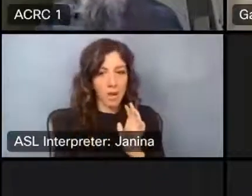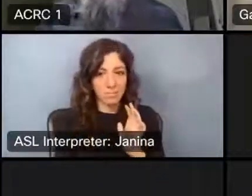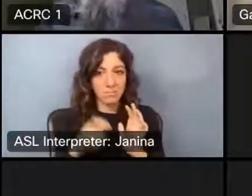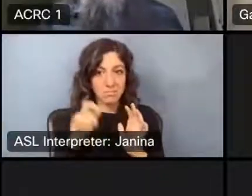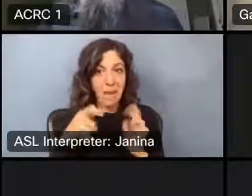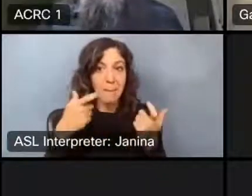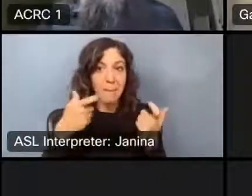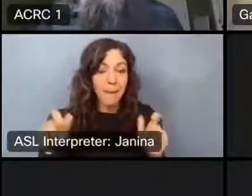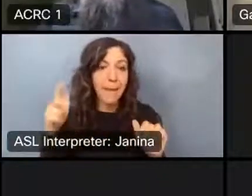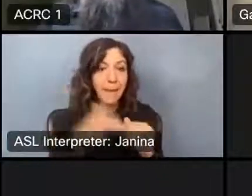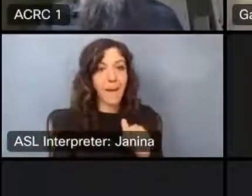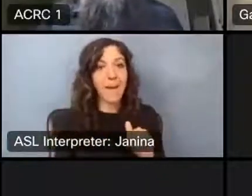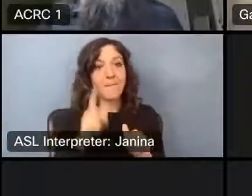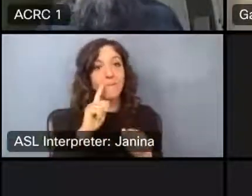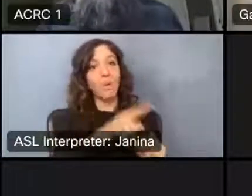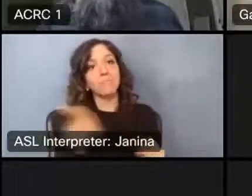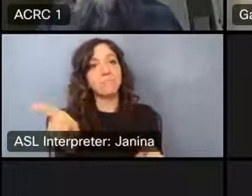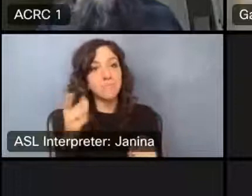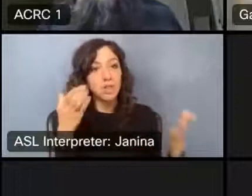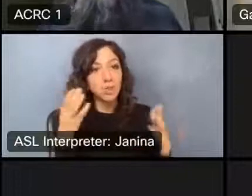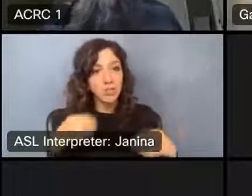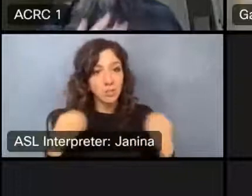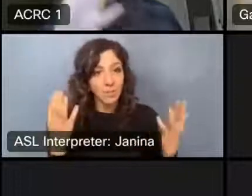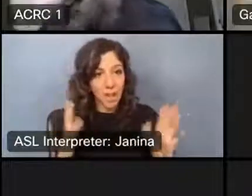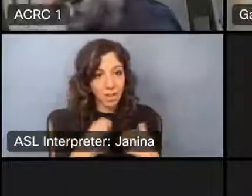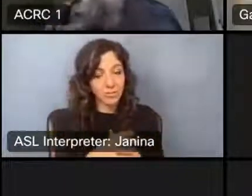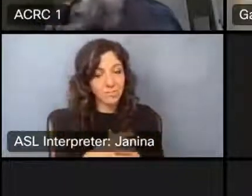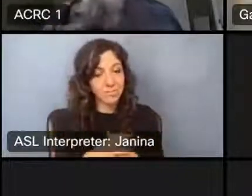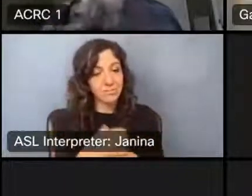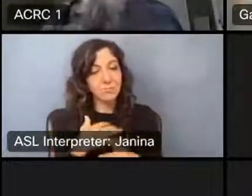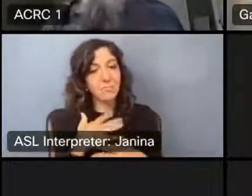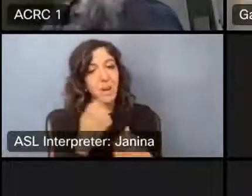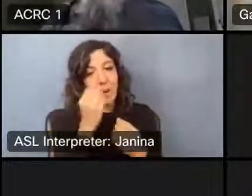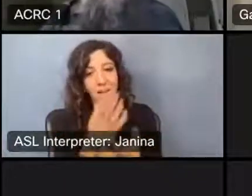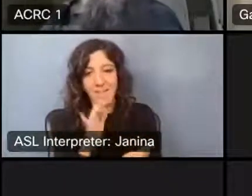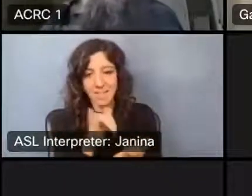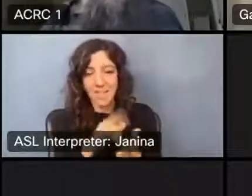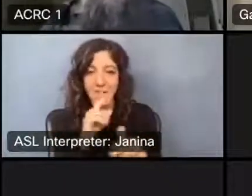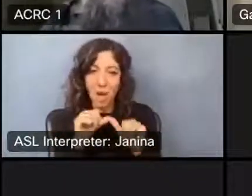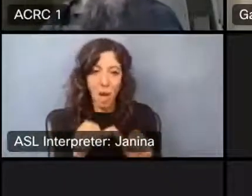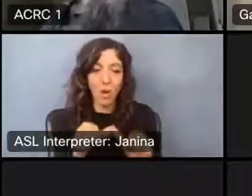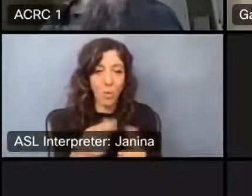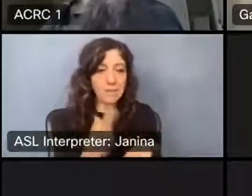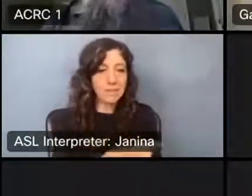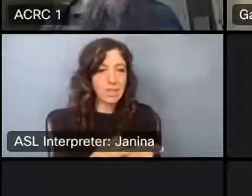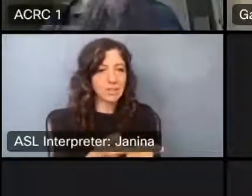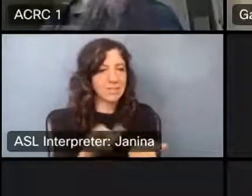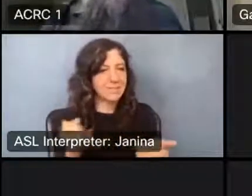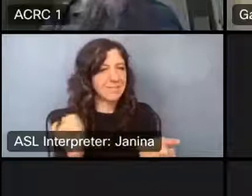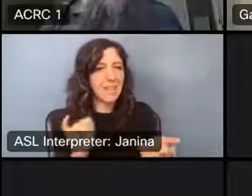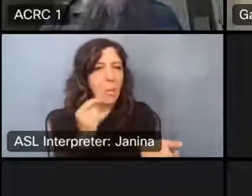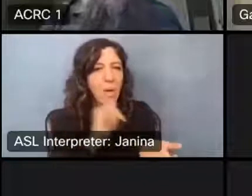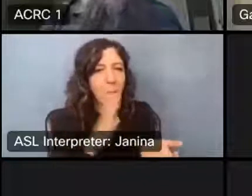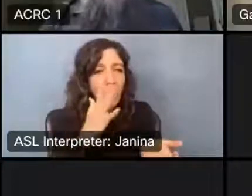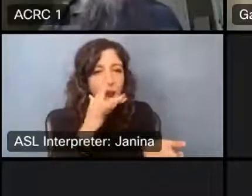for service providers. So just wanted to share that that's still an ongoing discussion as far as what exactly that's going to look like.